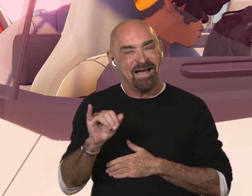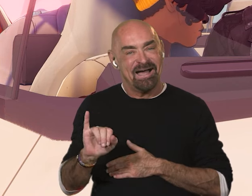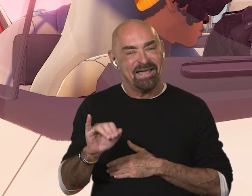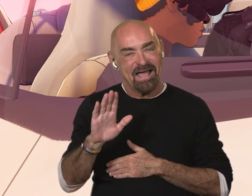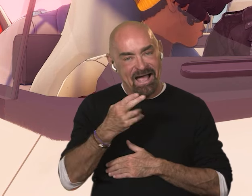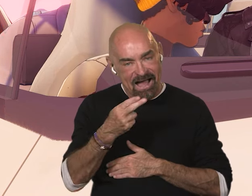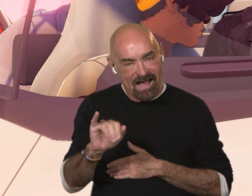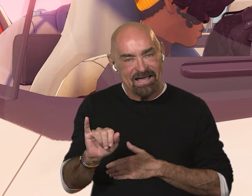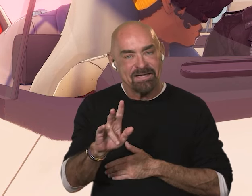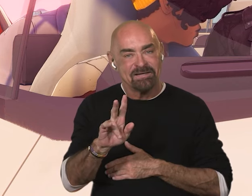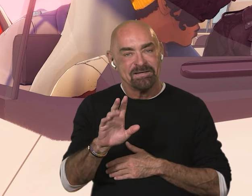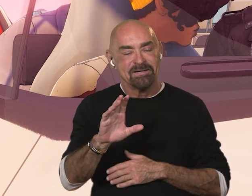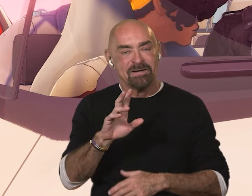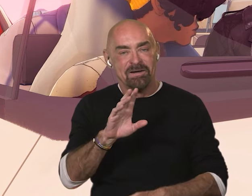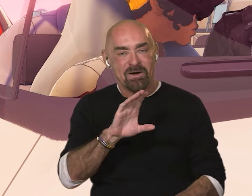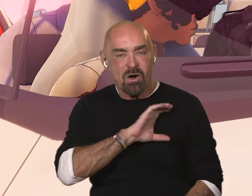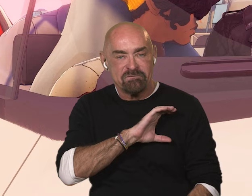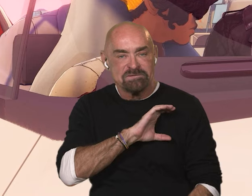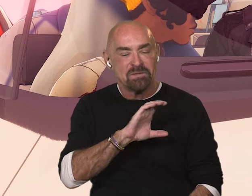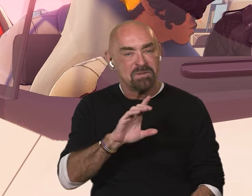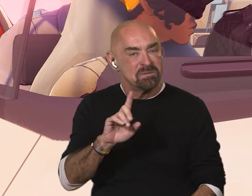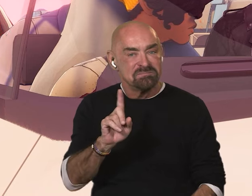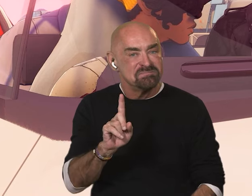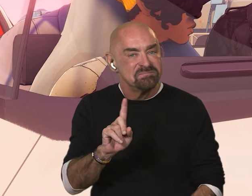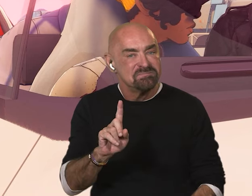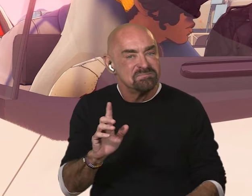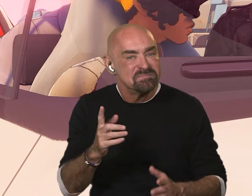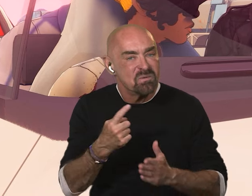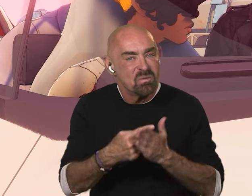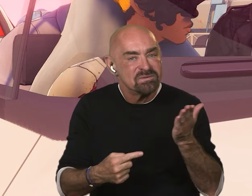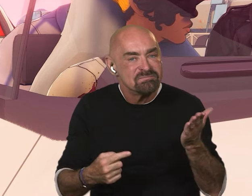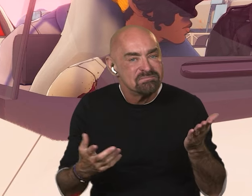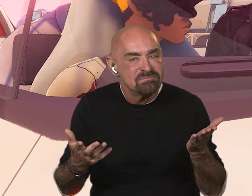Hi. Hello. Hi, officer. What's going on?